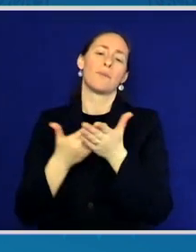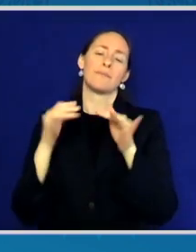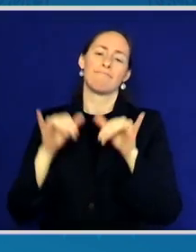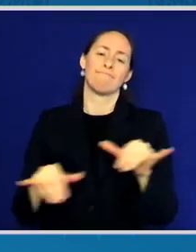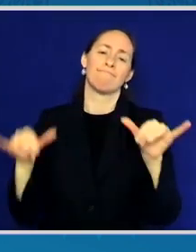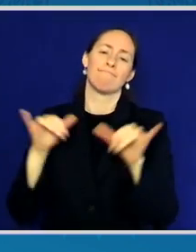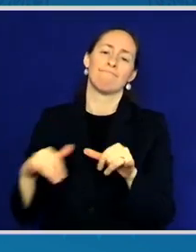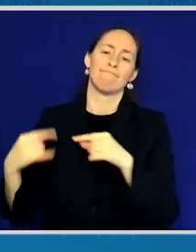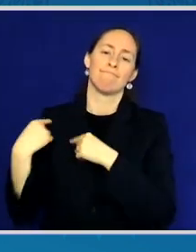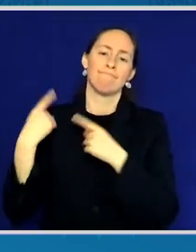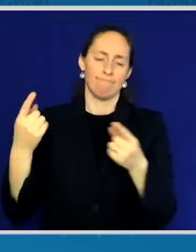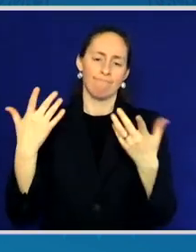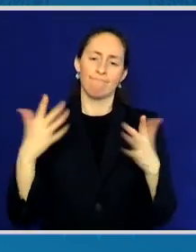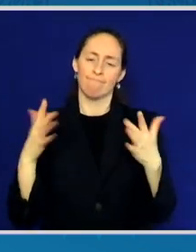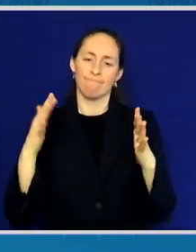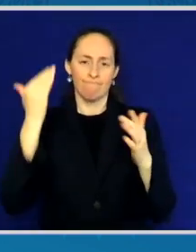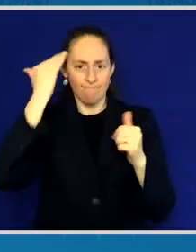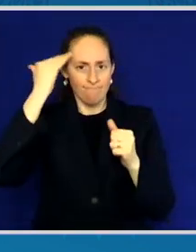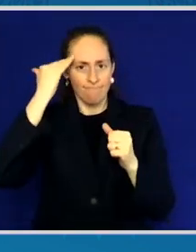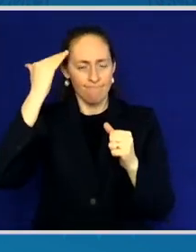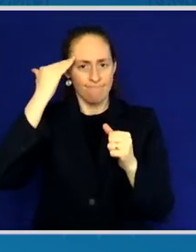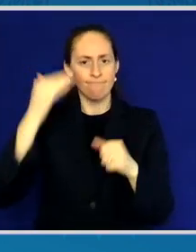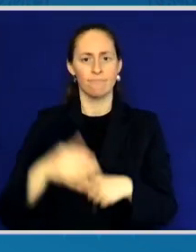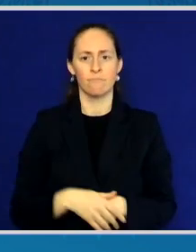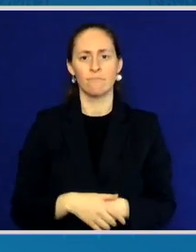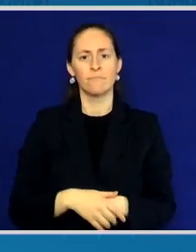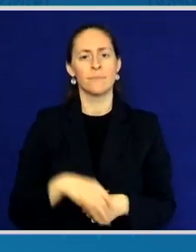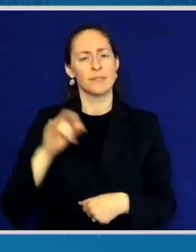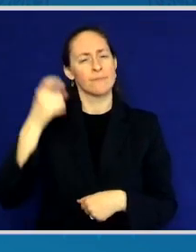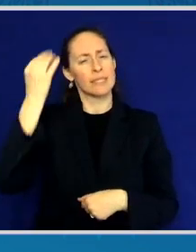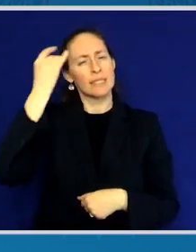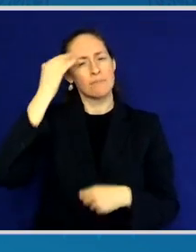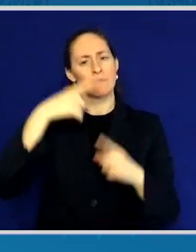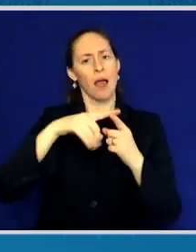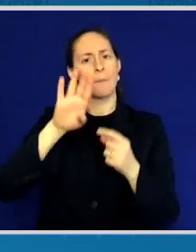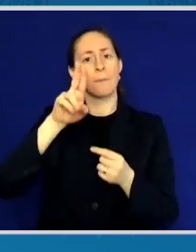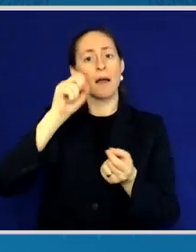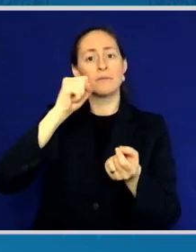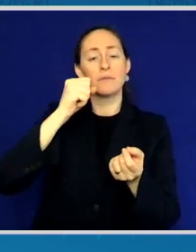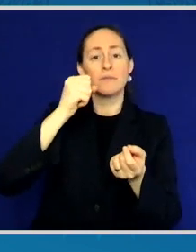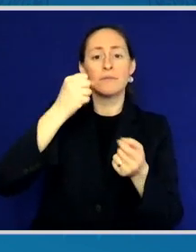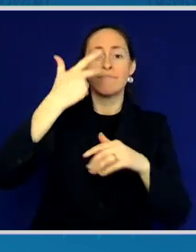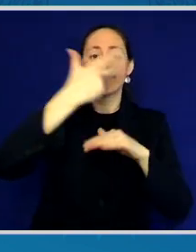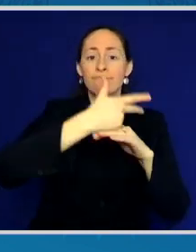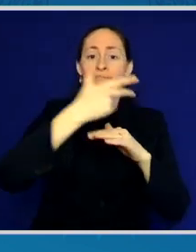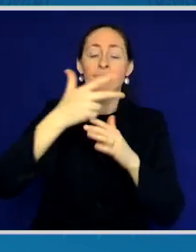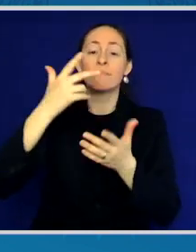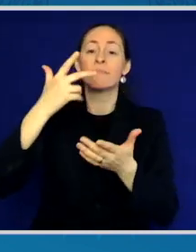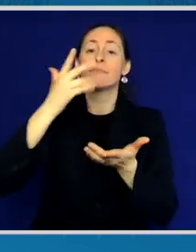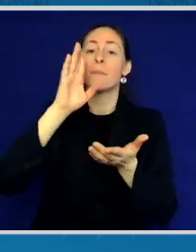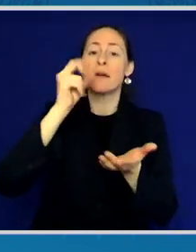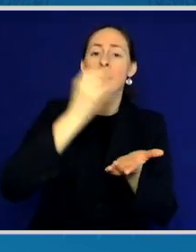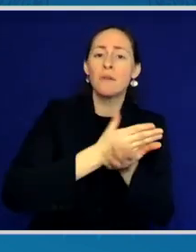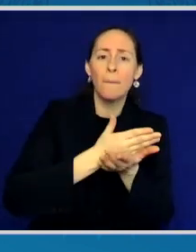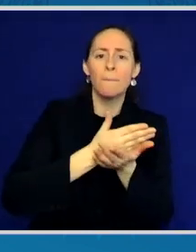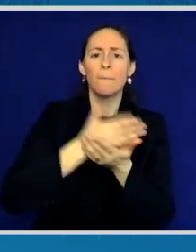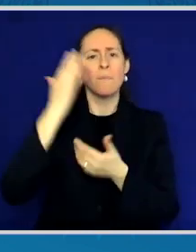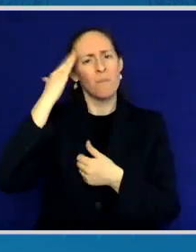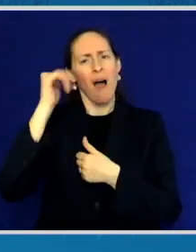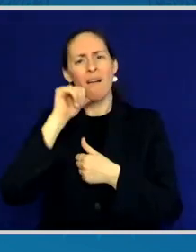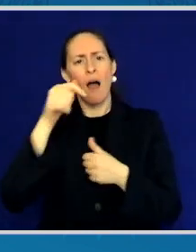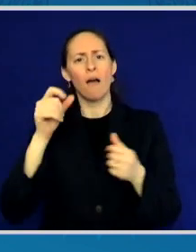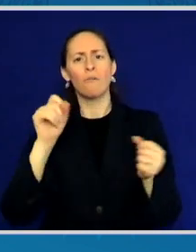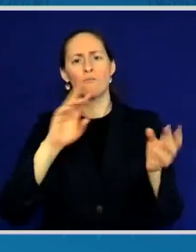outside of transportation. I think about buses that have bikes in the front of them. Well, why don't we have places for strollers on most buses,